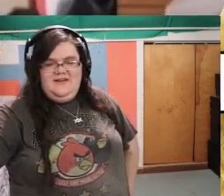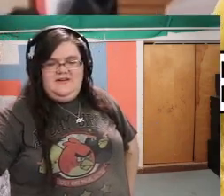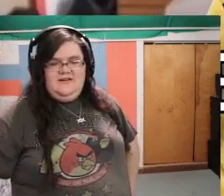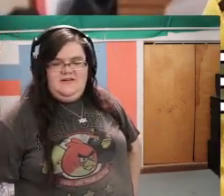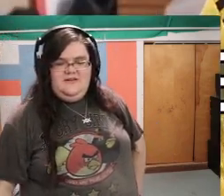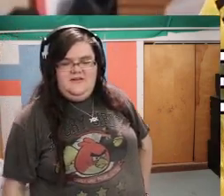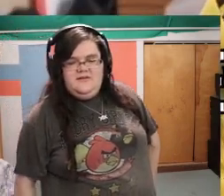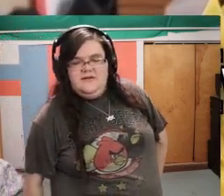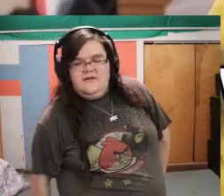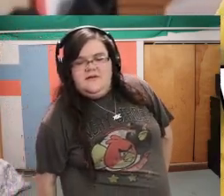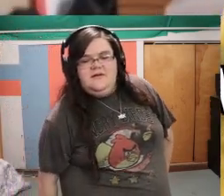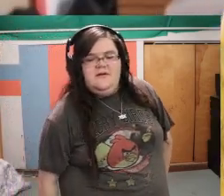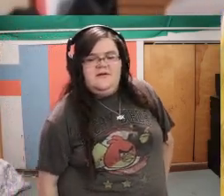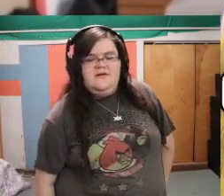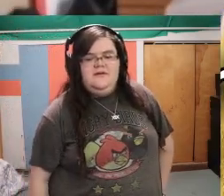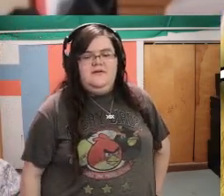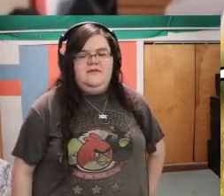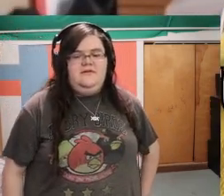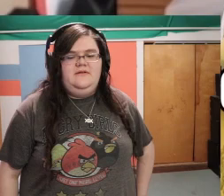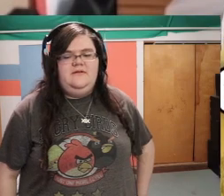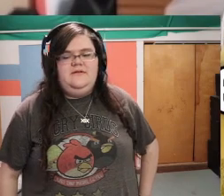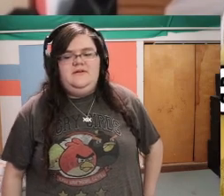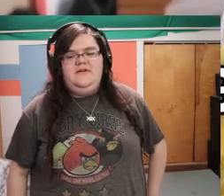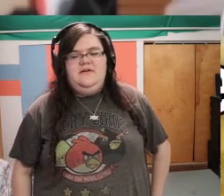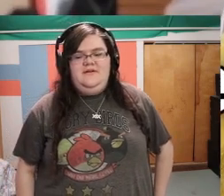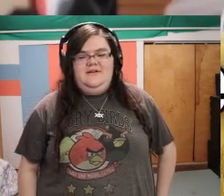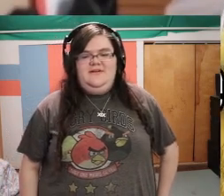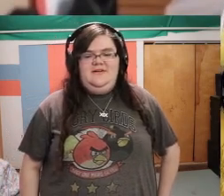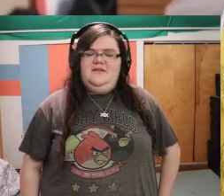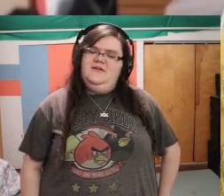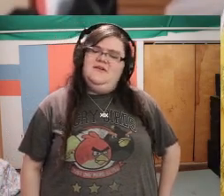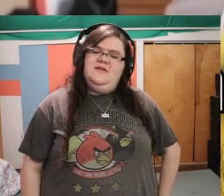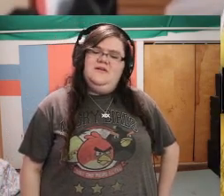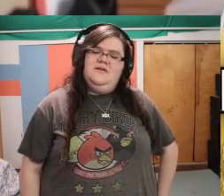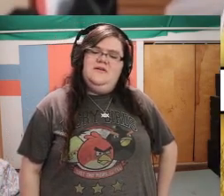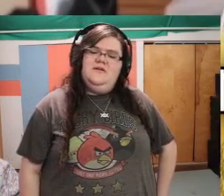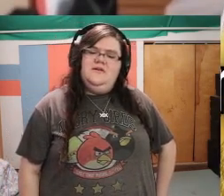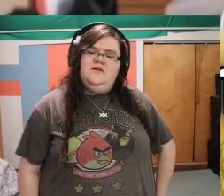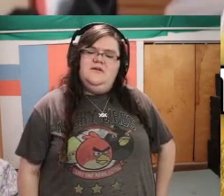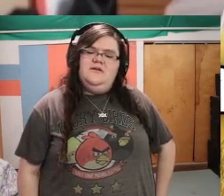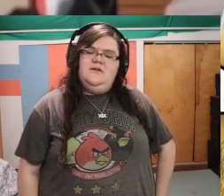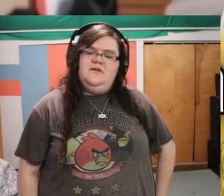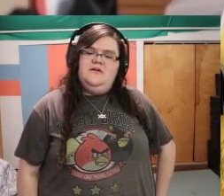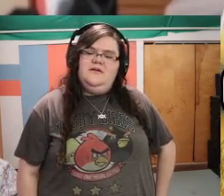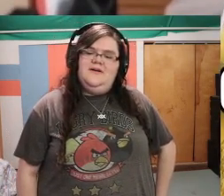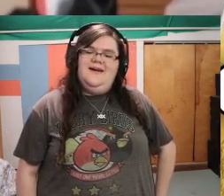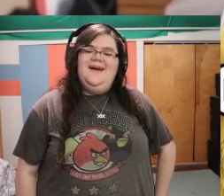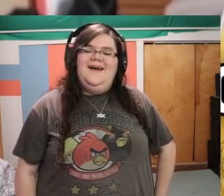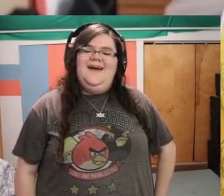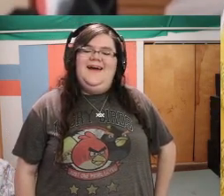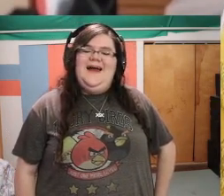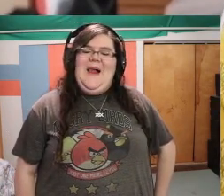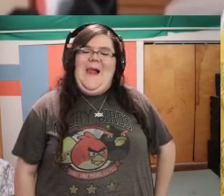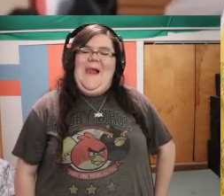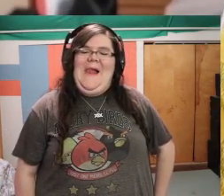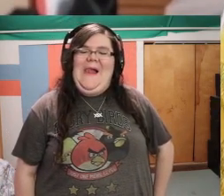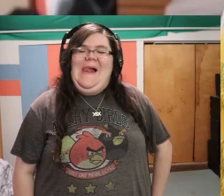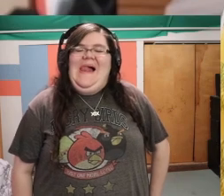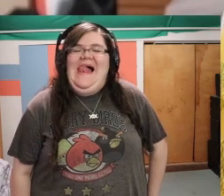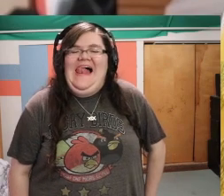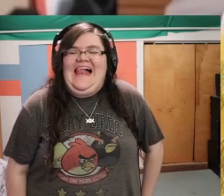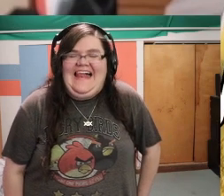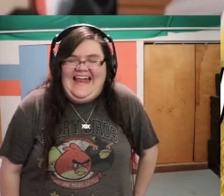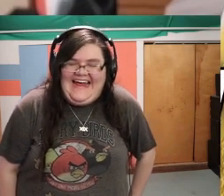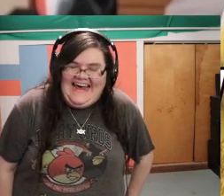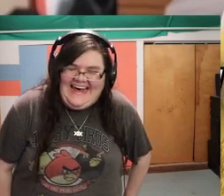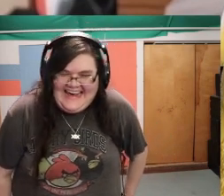You ever since you put on a suit, dressed up as the CEO of EA Sports, and announced that you were gonna do FIFA 19, and you never